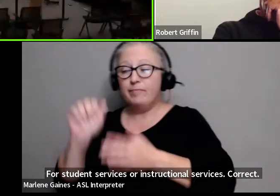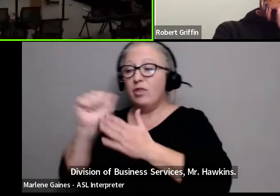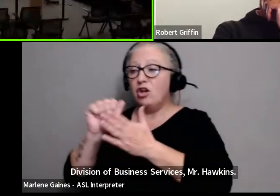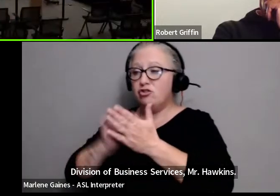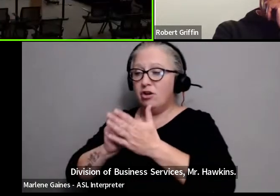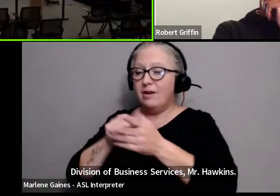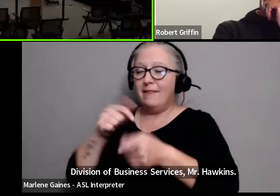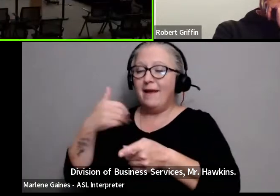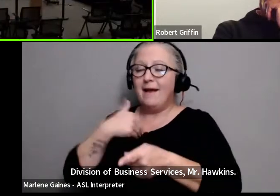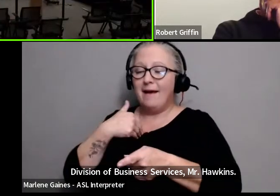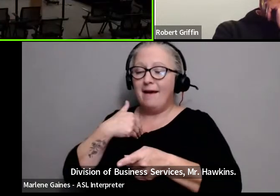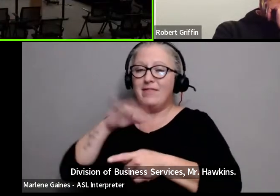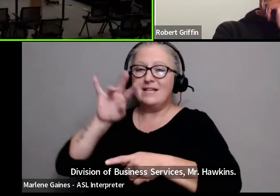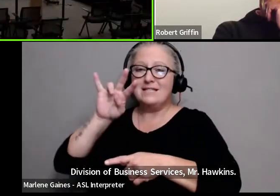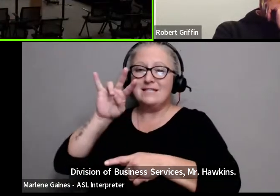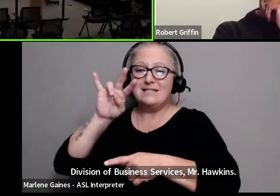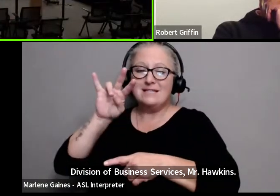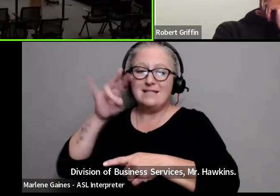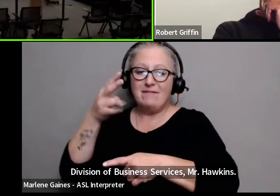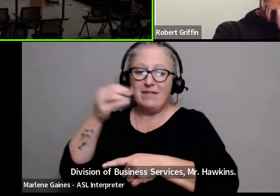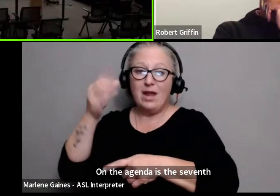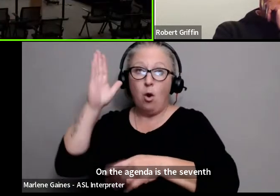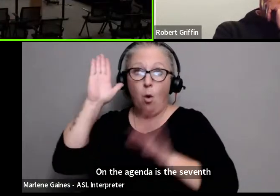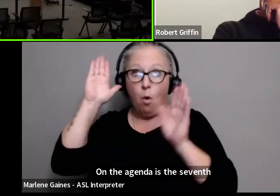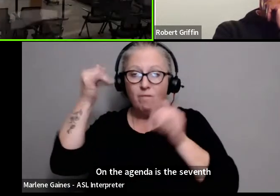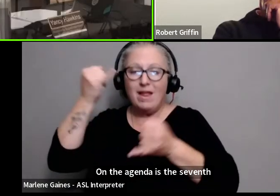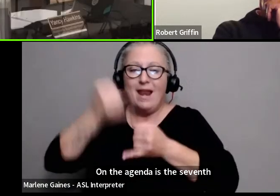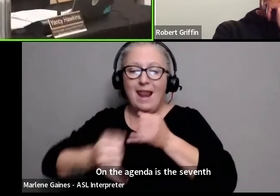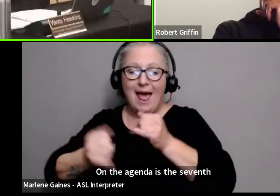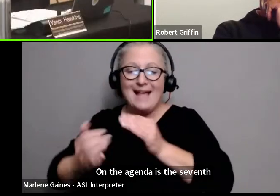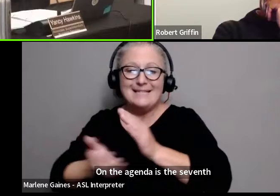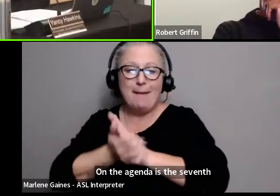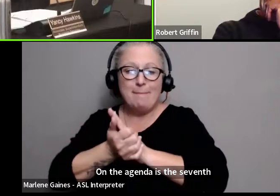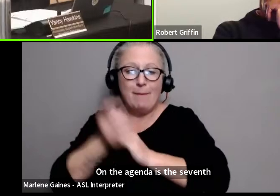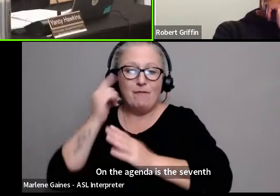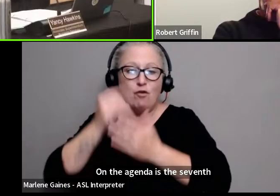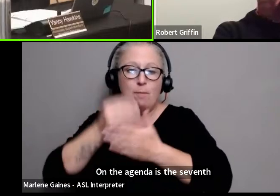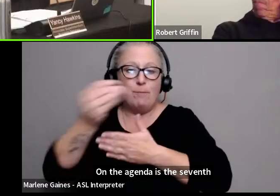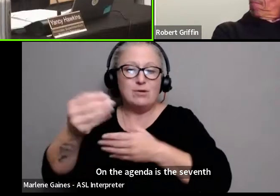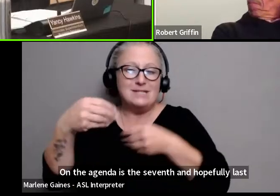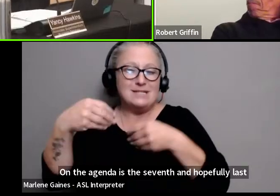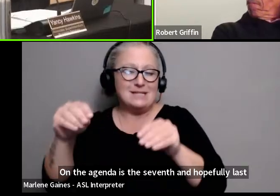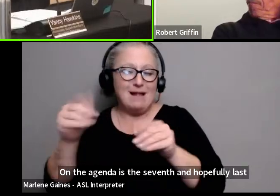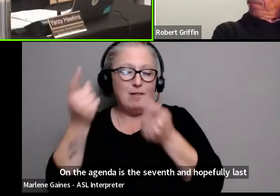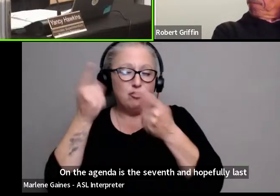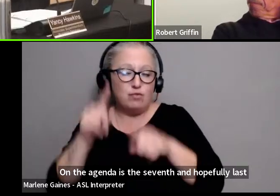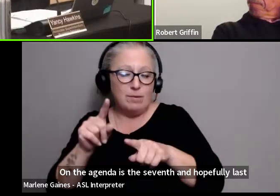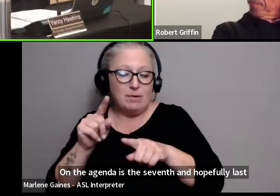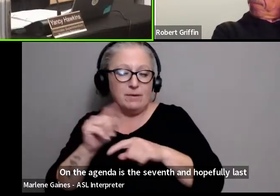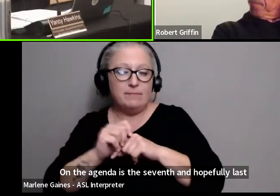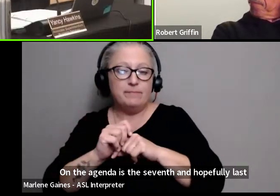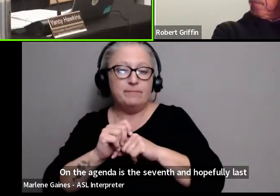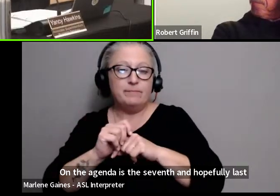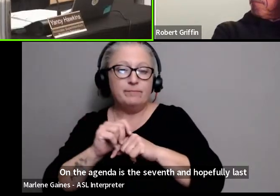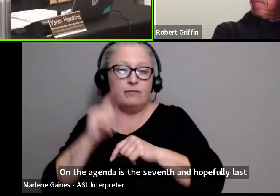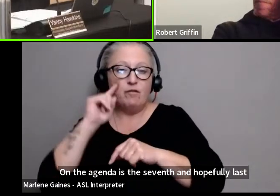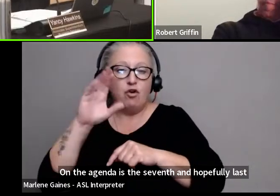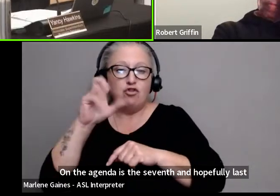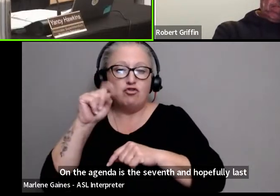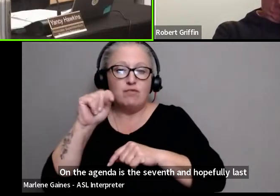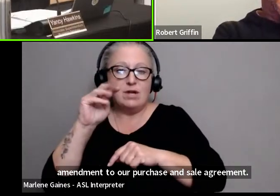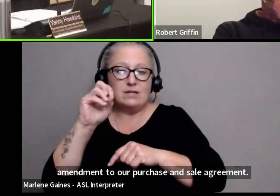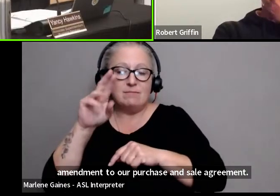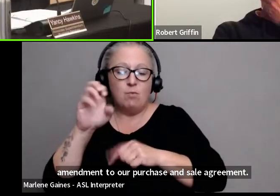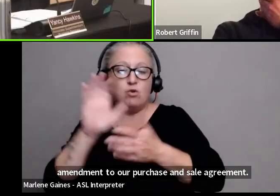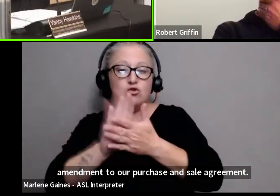is the 7th and hopefully last amendment to our purchase and sale agreement of the Crestmore School Site